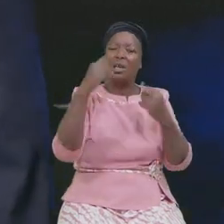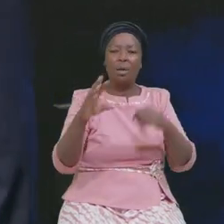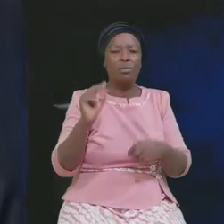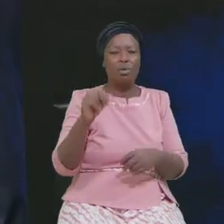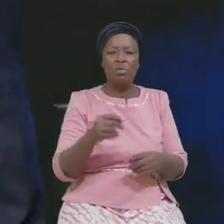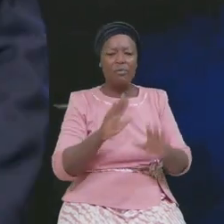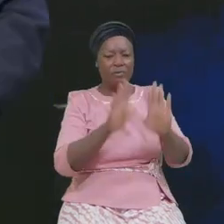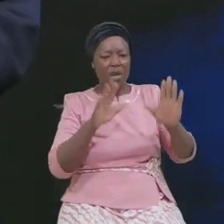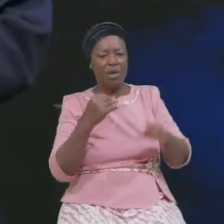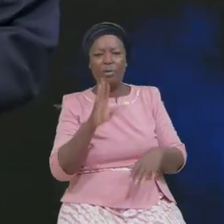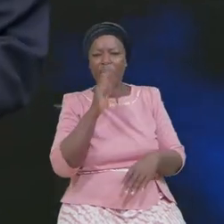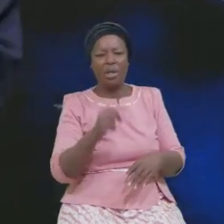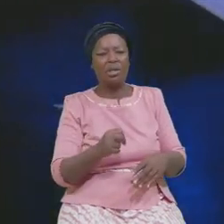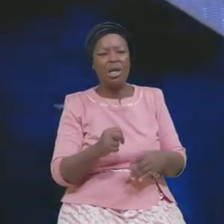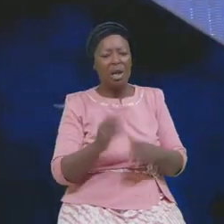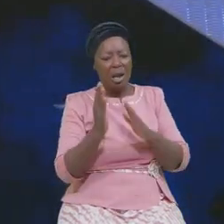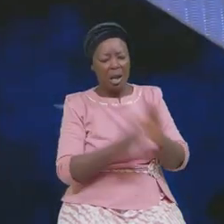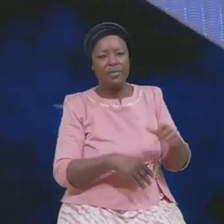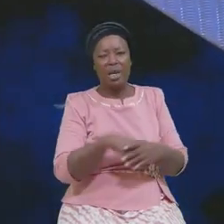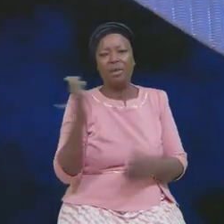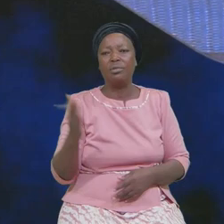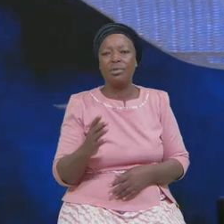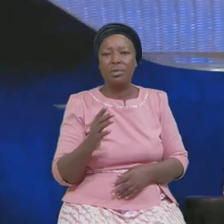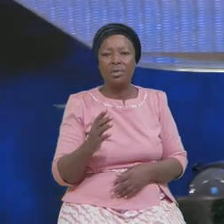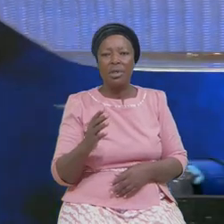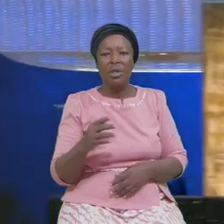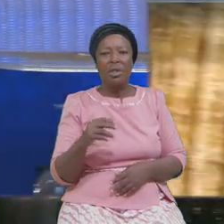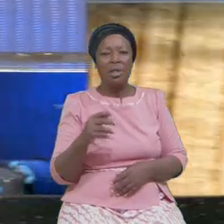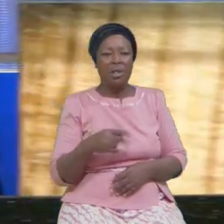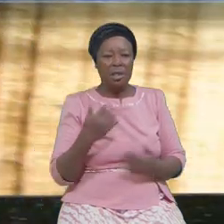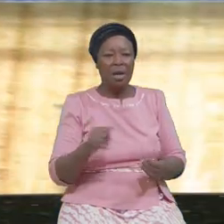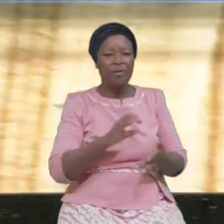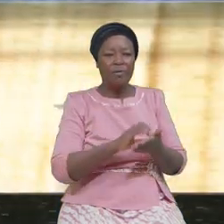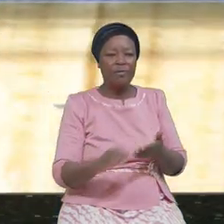being left out. In chapter 3,